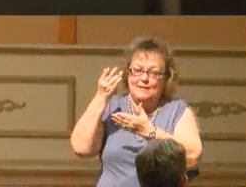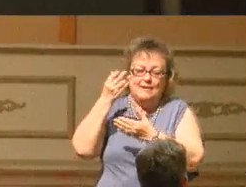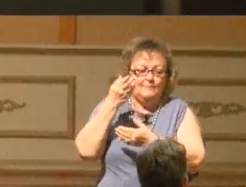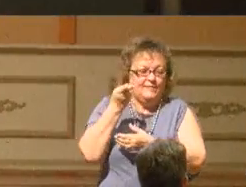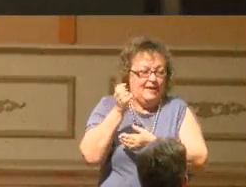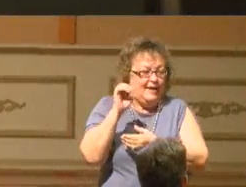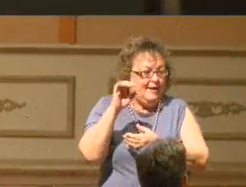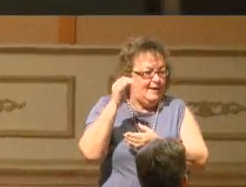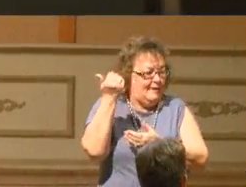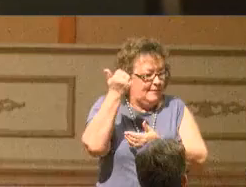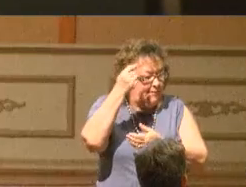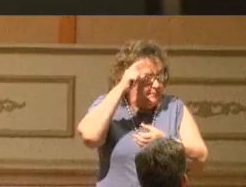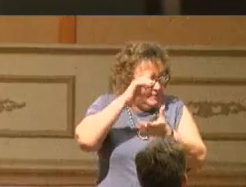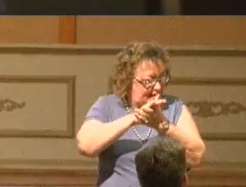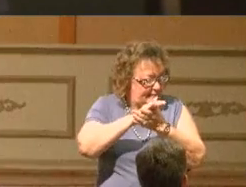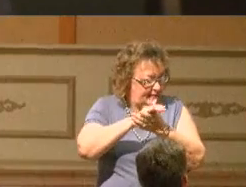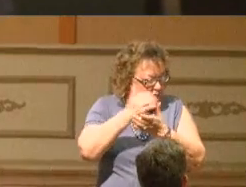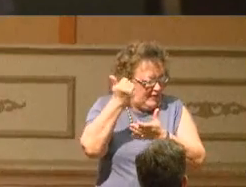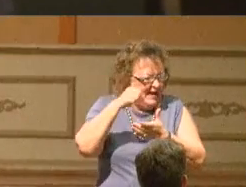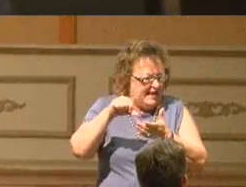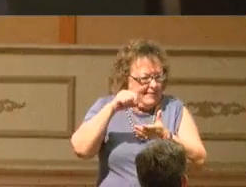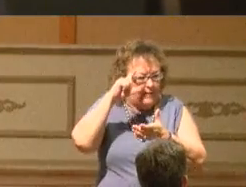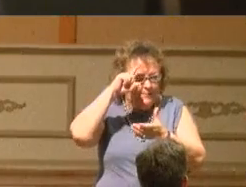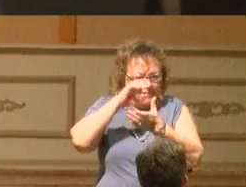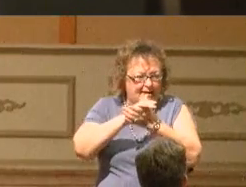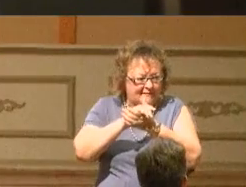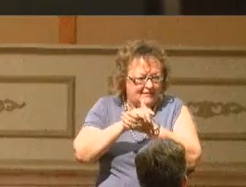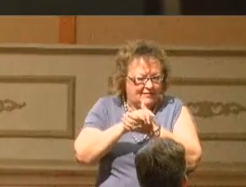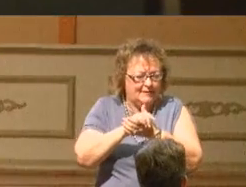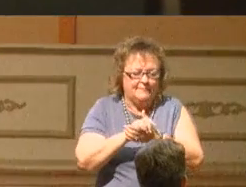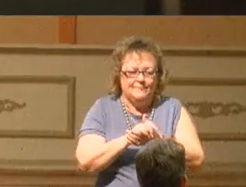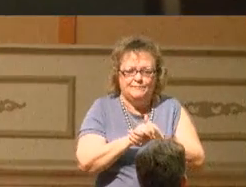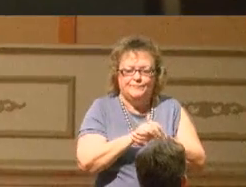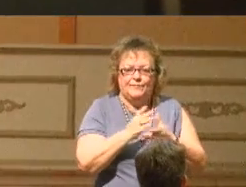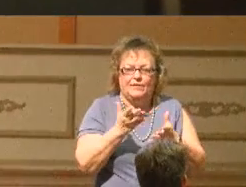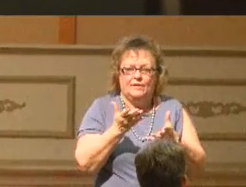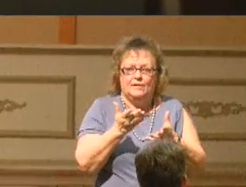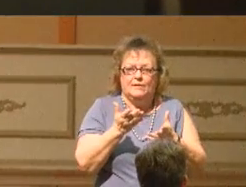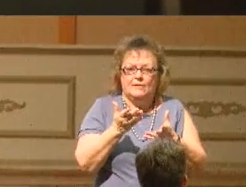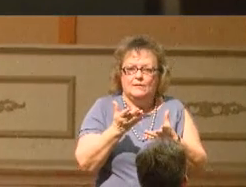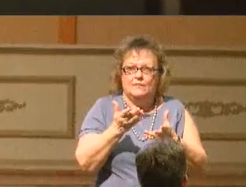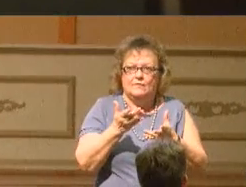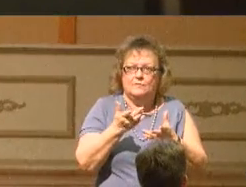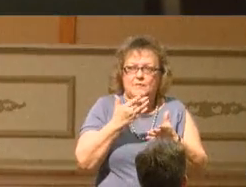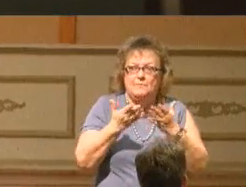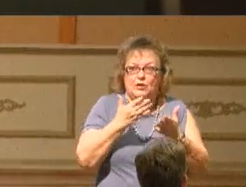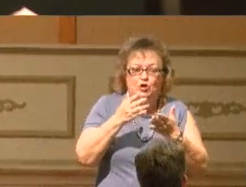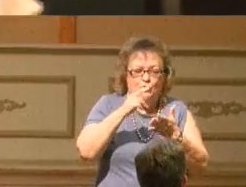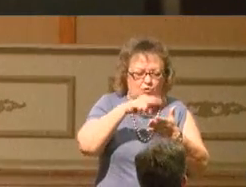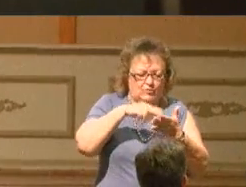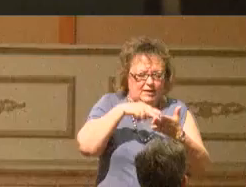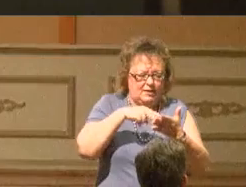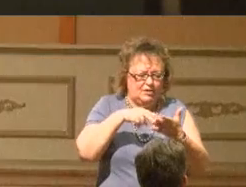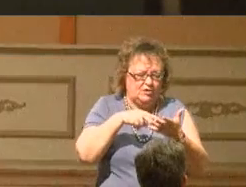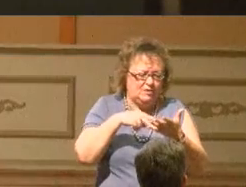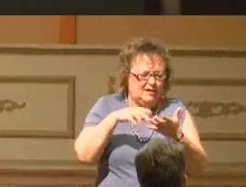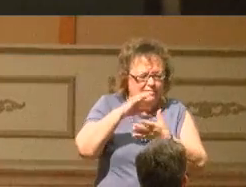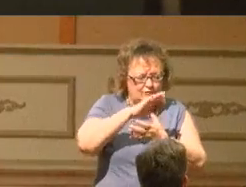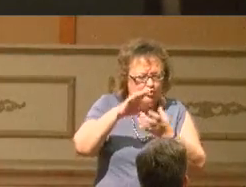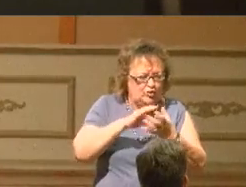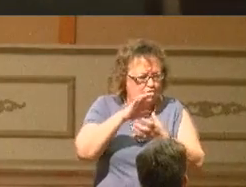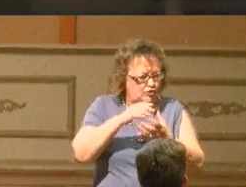Now, you might get a little confused on some things. You might read the scriptures and you might see over and